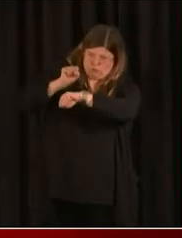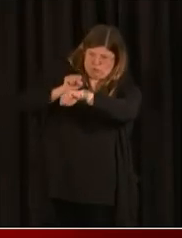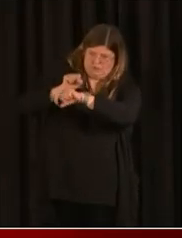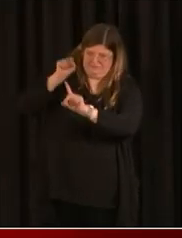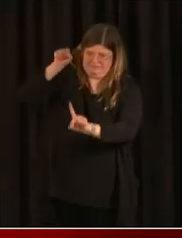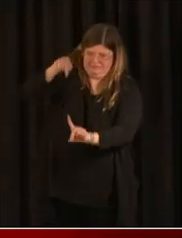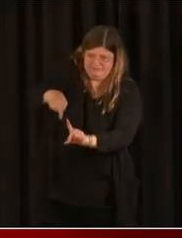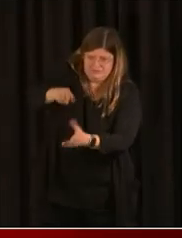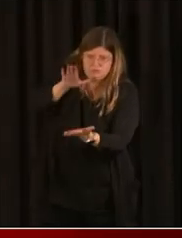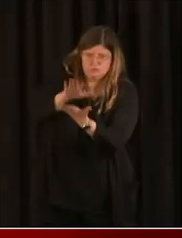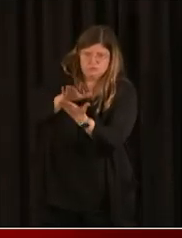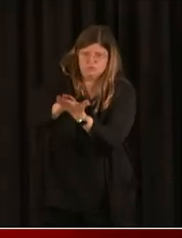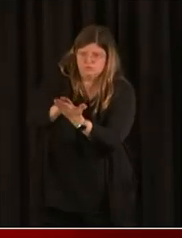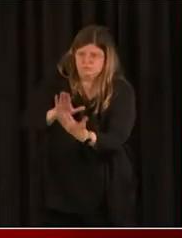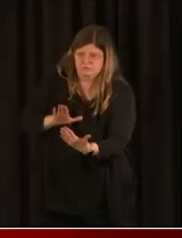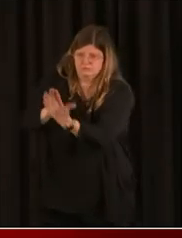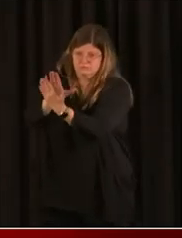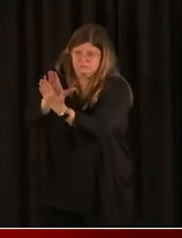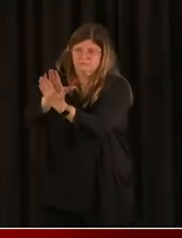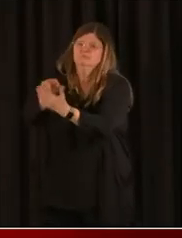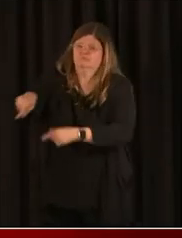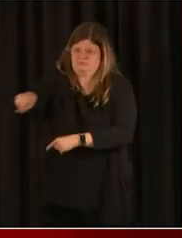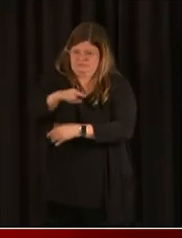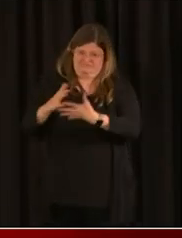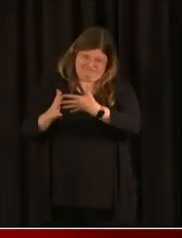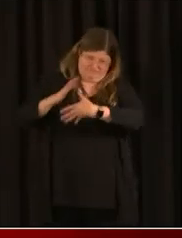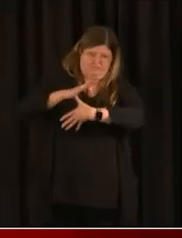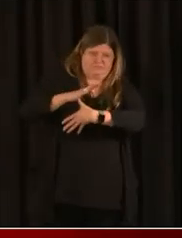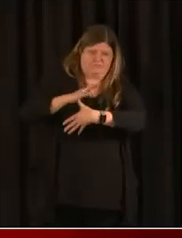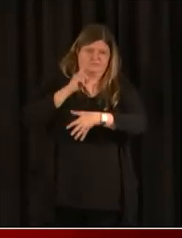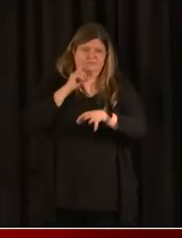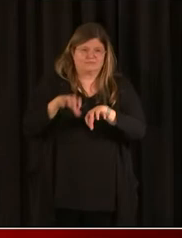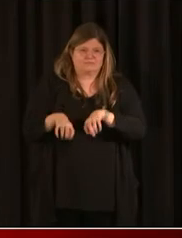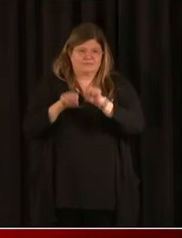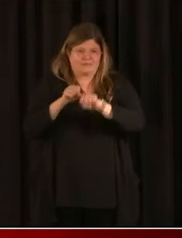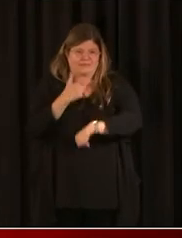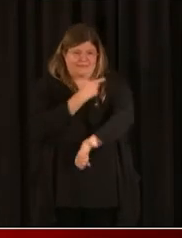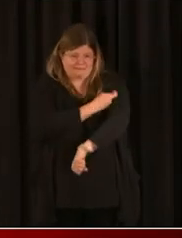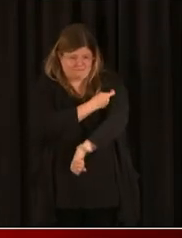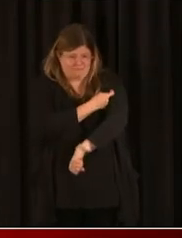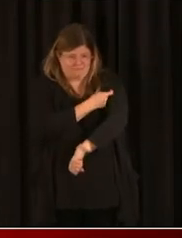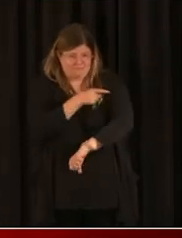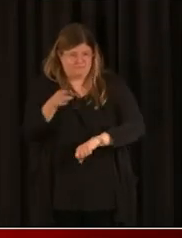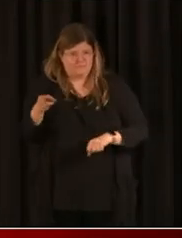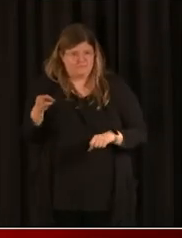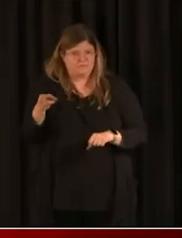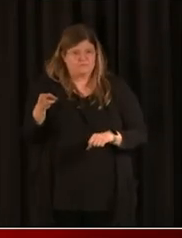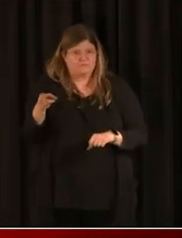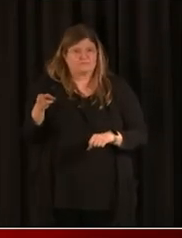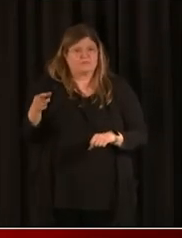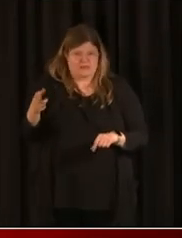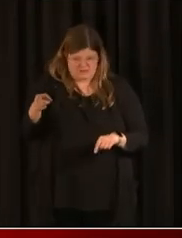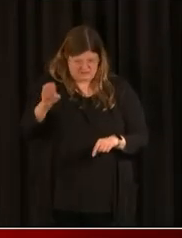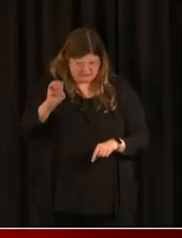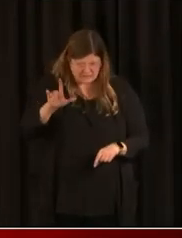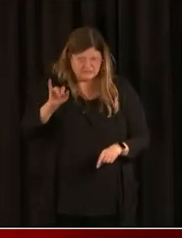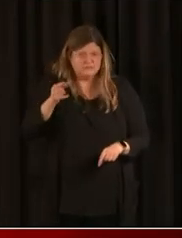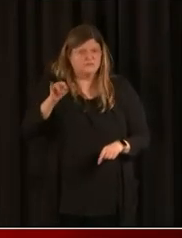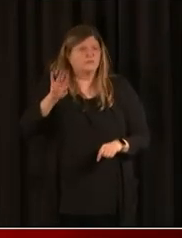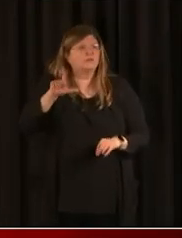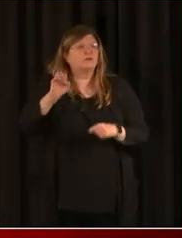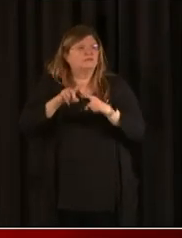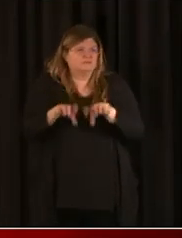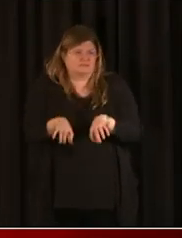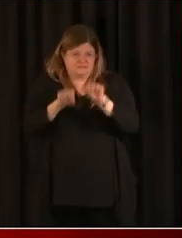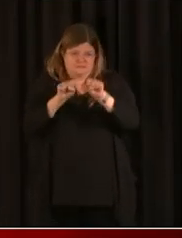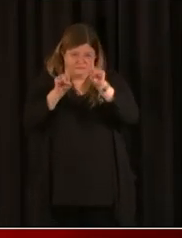member or partner. So if you have been asked to work in person, you should be eligible. If you have